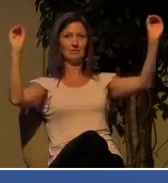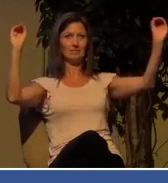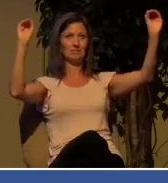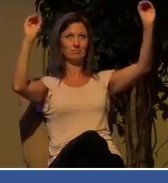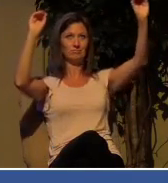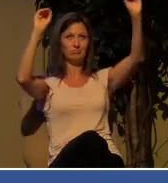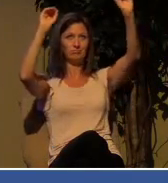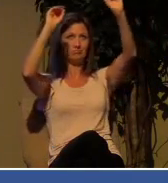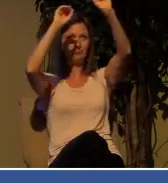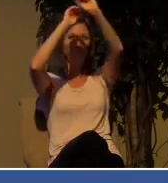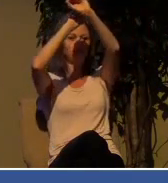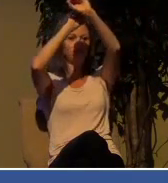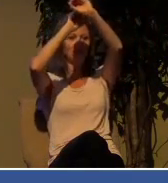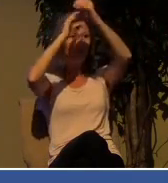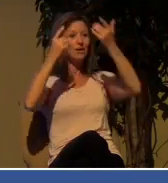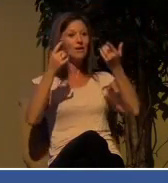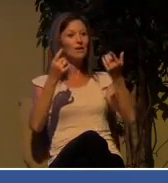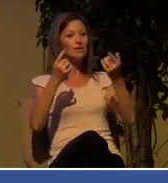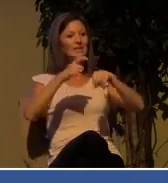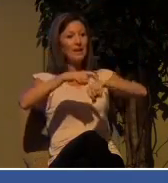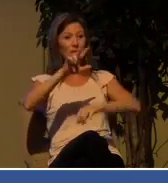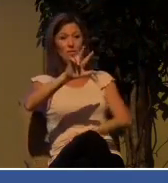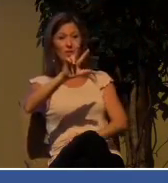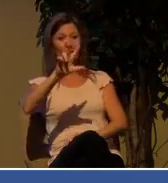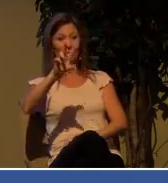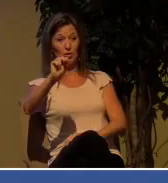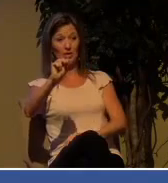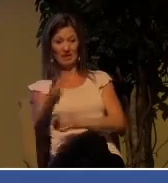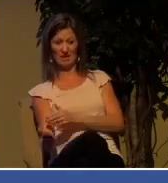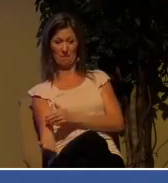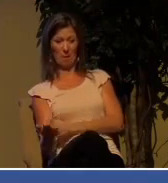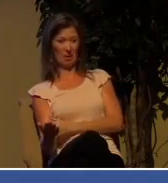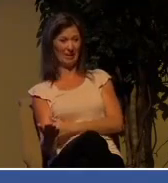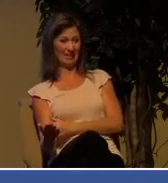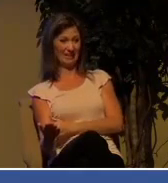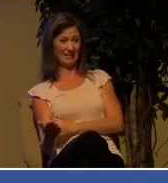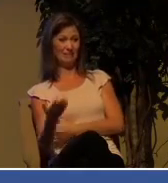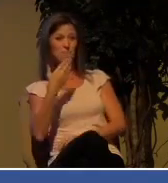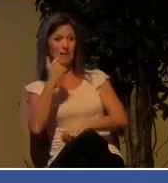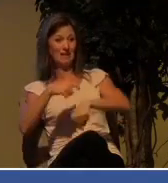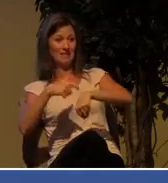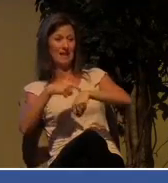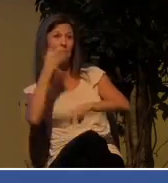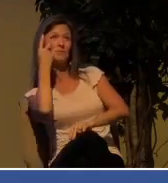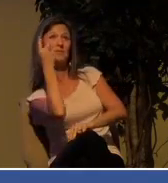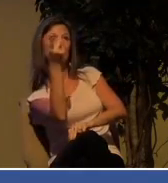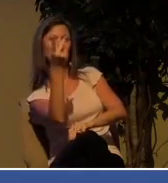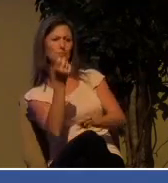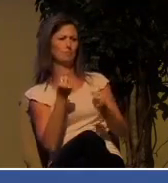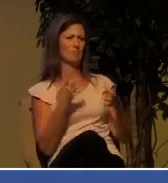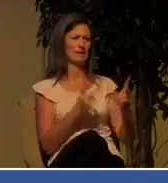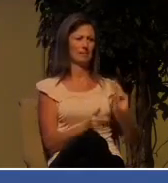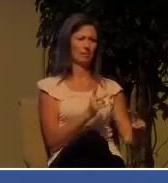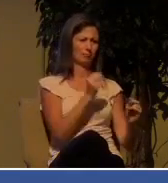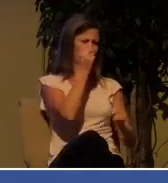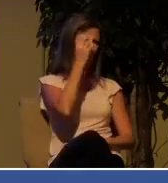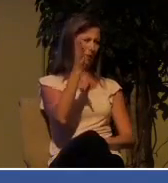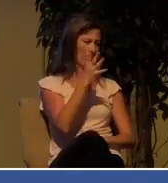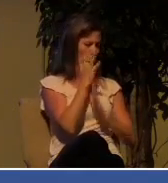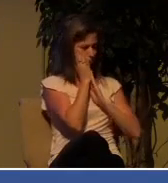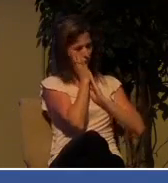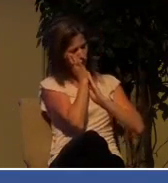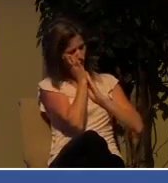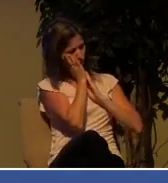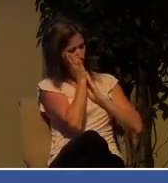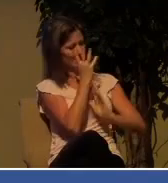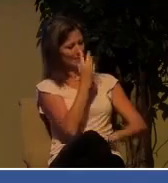morning. And there were lots of folks who just didn't care. It didn't matter. There were others who wanted to see it,